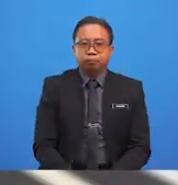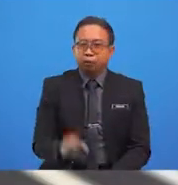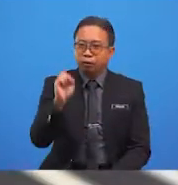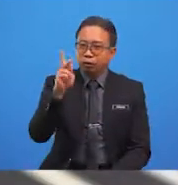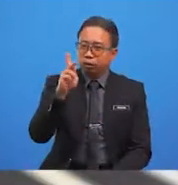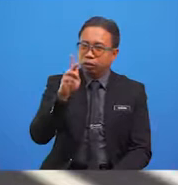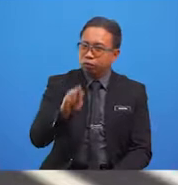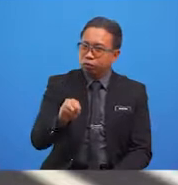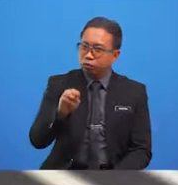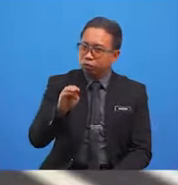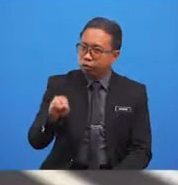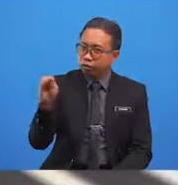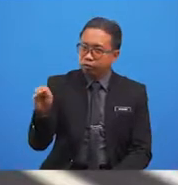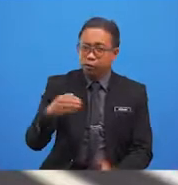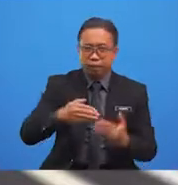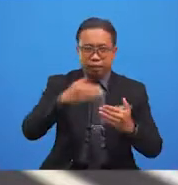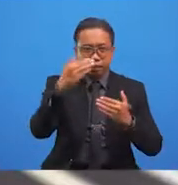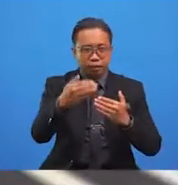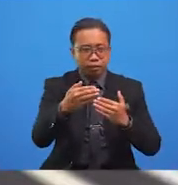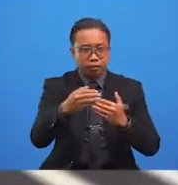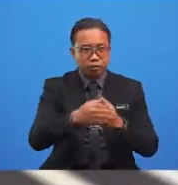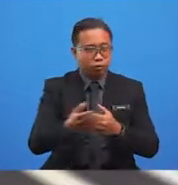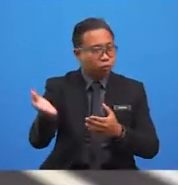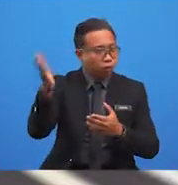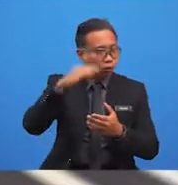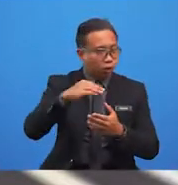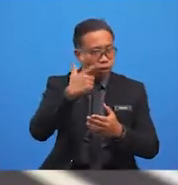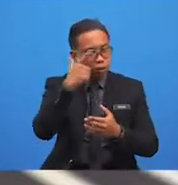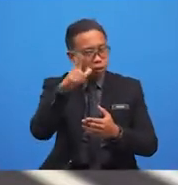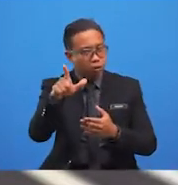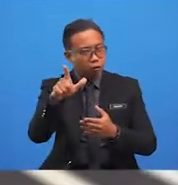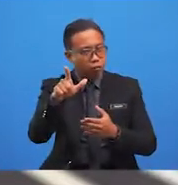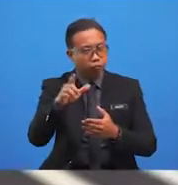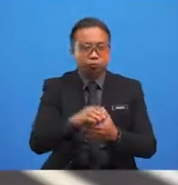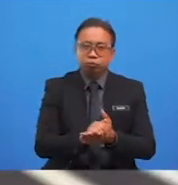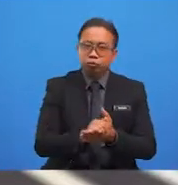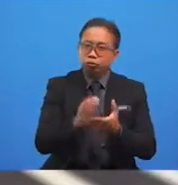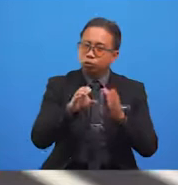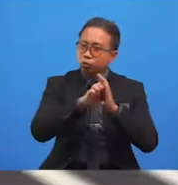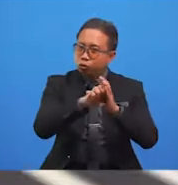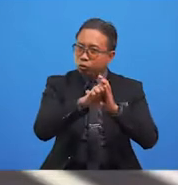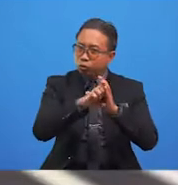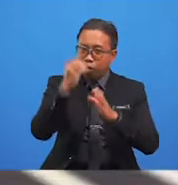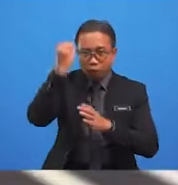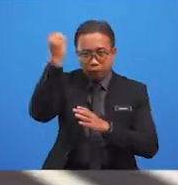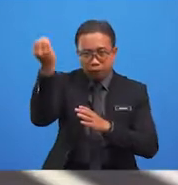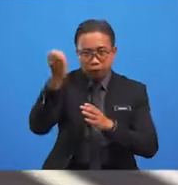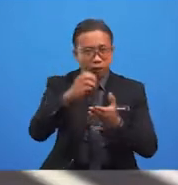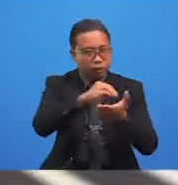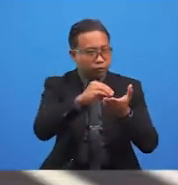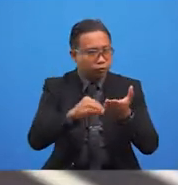Okay, students. Next, we're going to look at a sample of opinion essay.